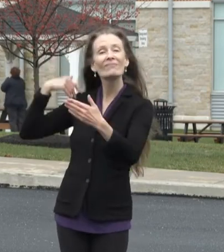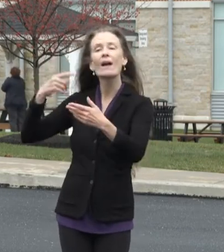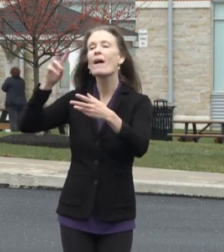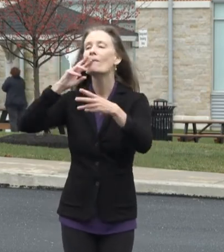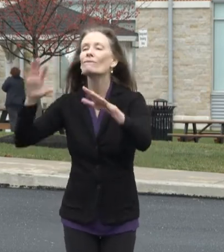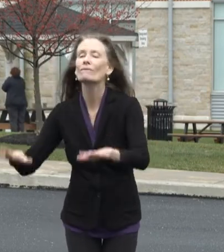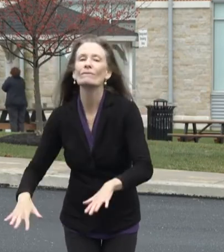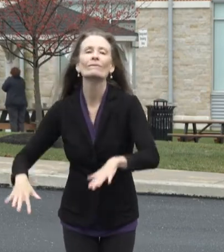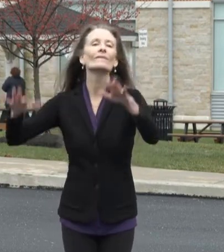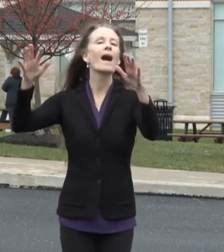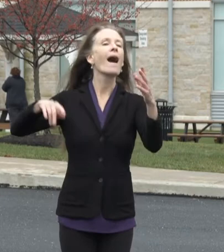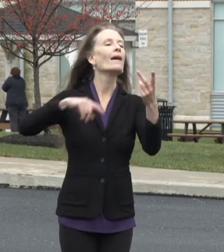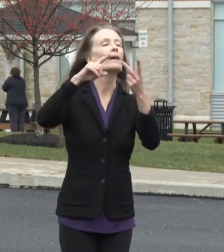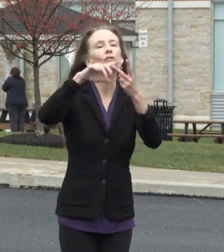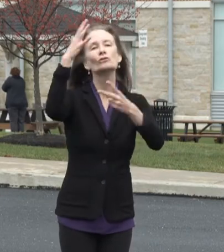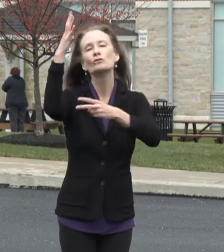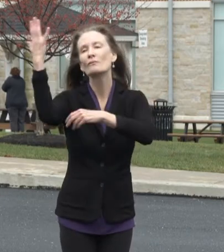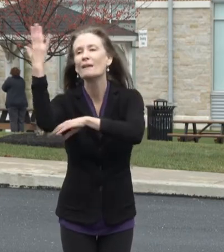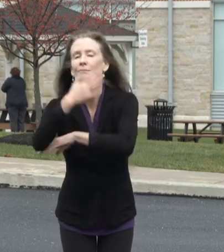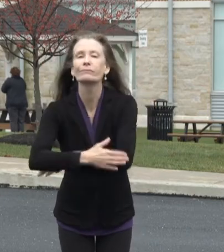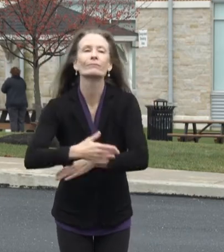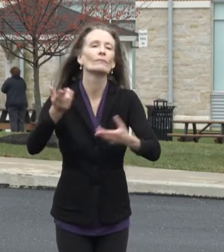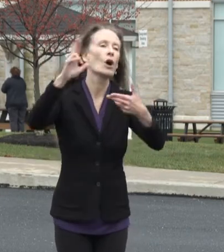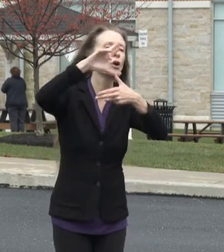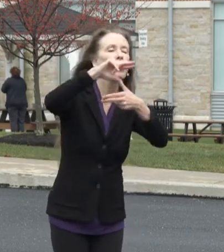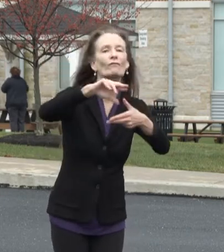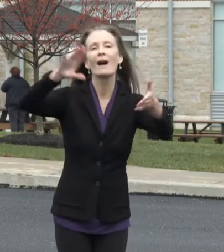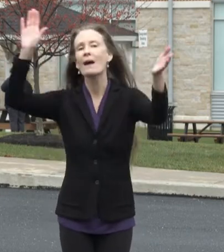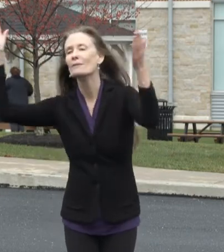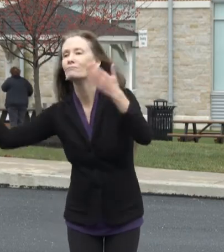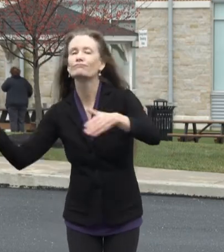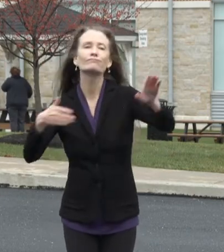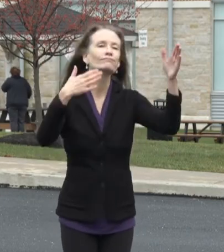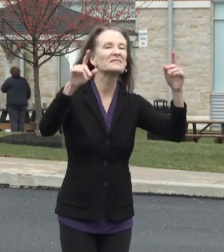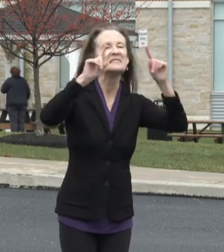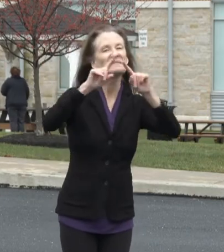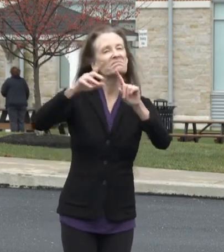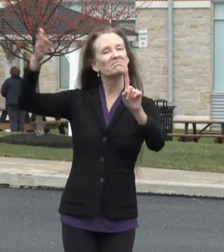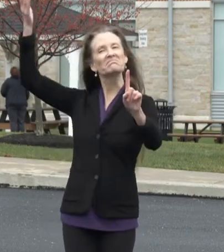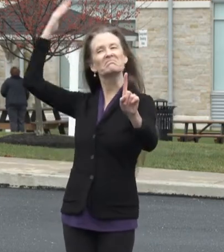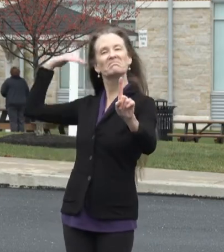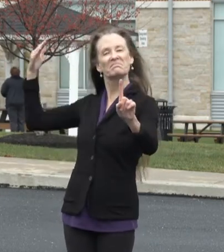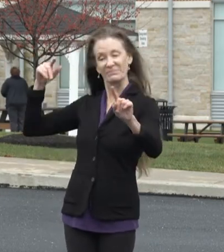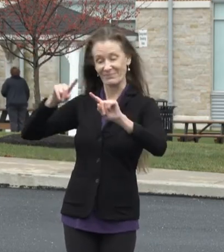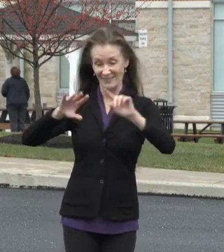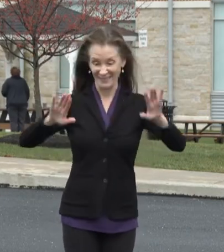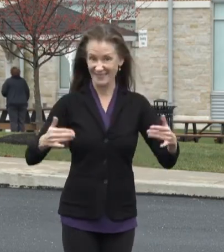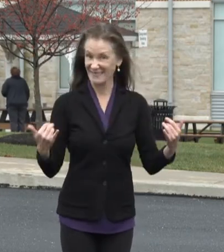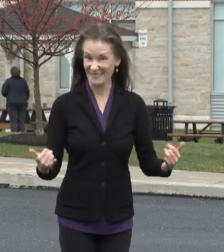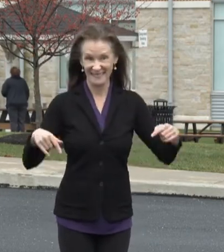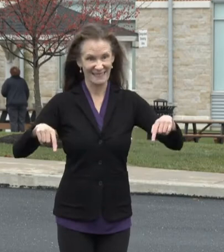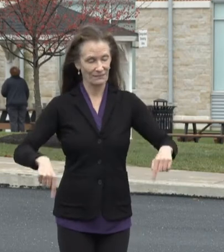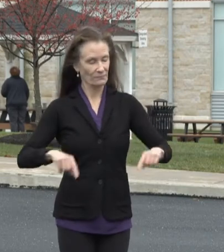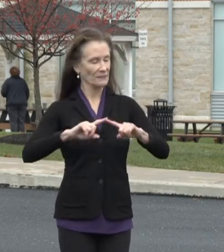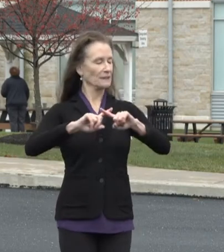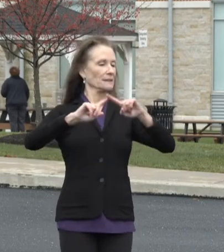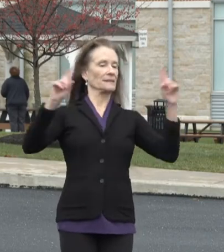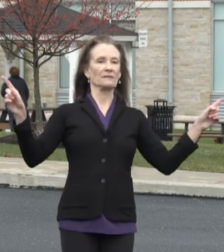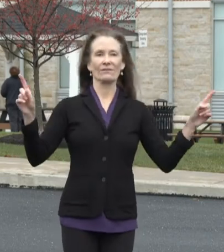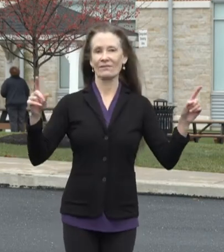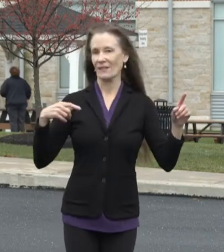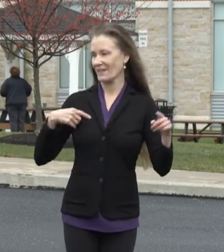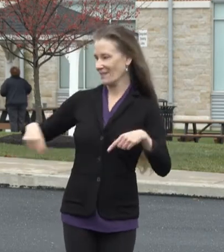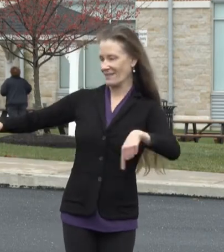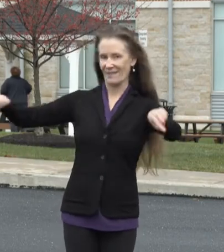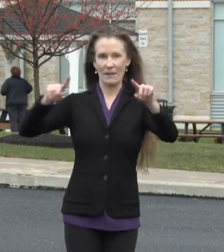down, for innumerable different things. But this has been a very special and different call to our citizen